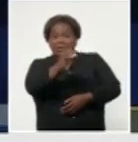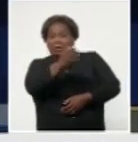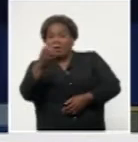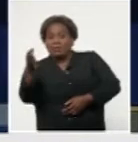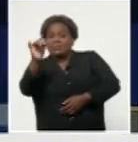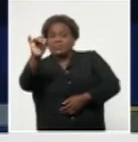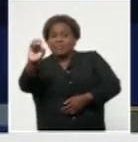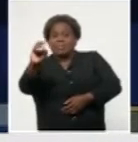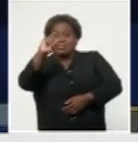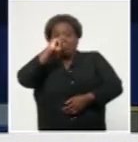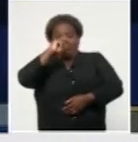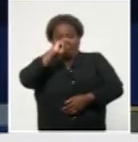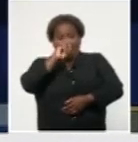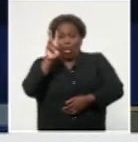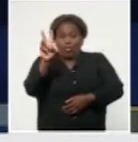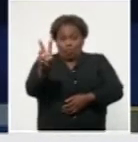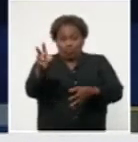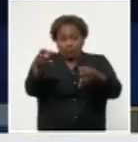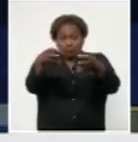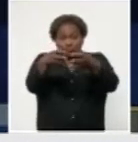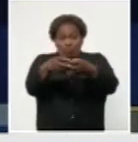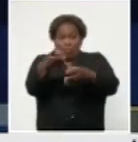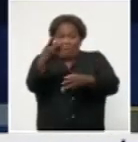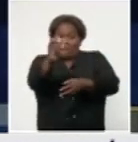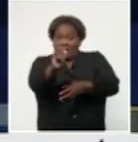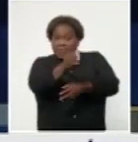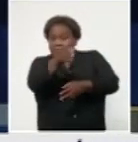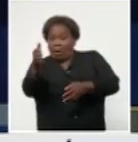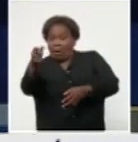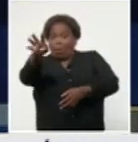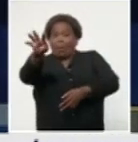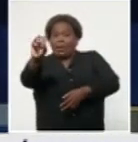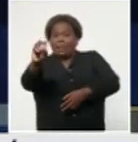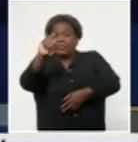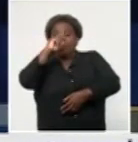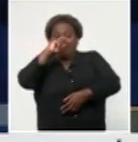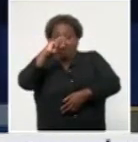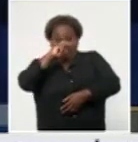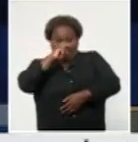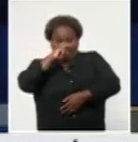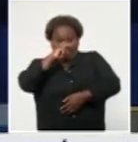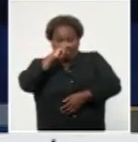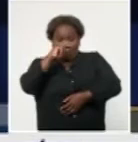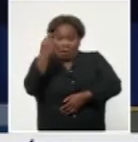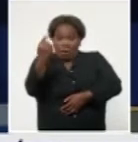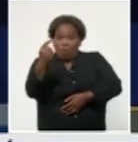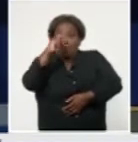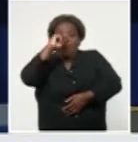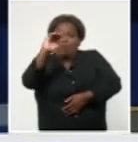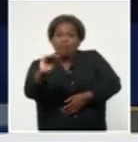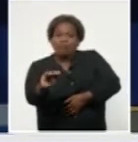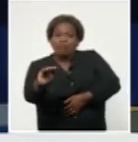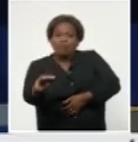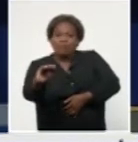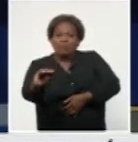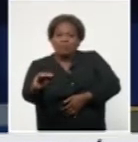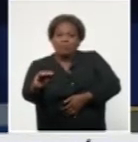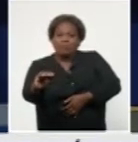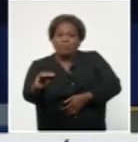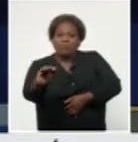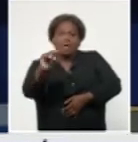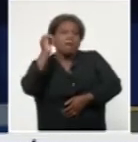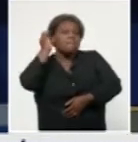40 years of age, and there's a minor. It's an 8-year-old girl from